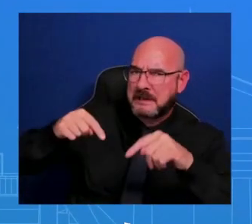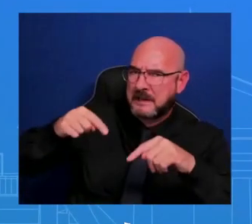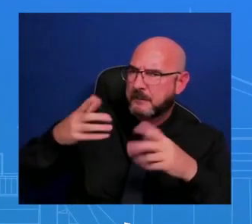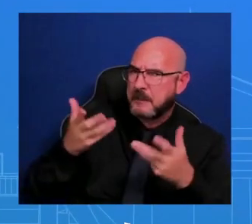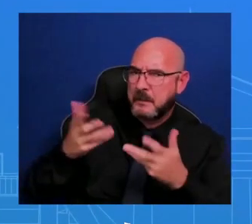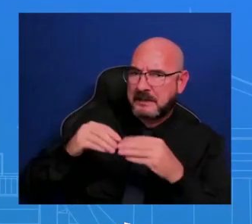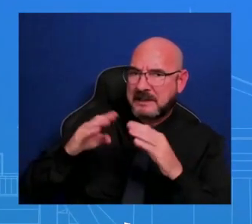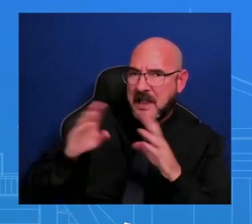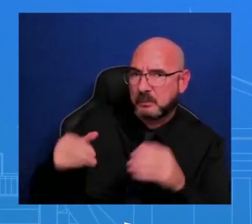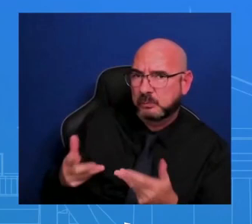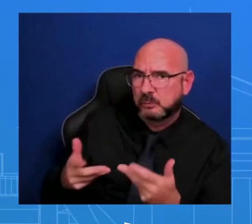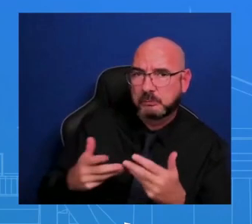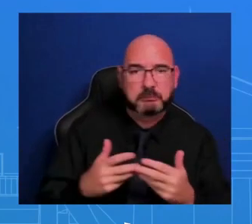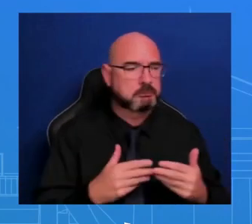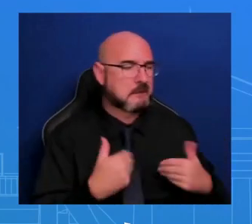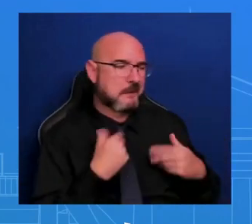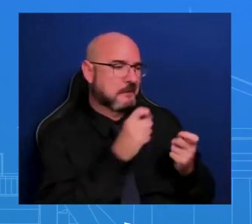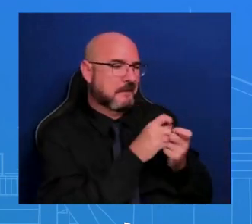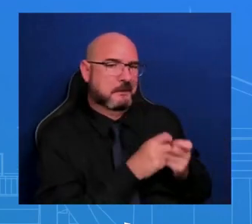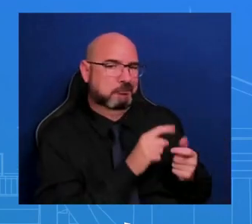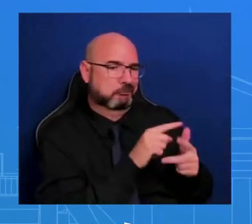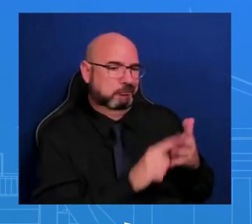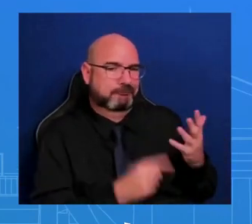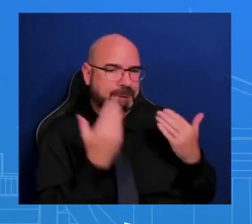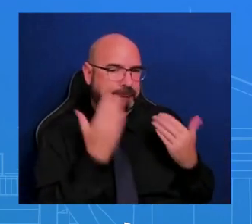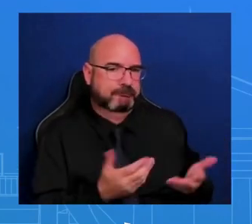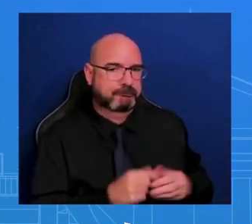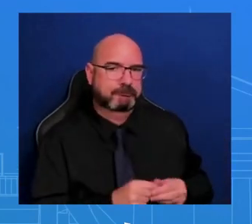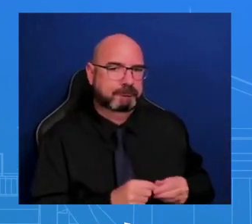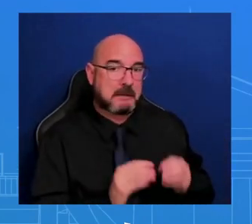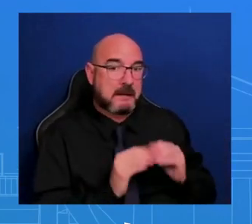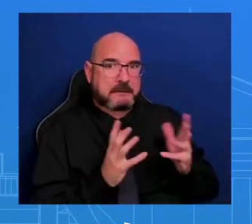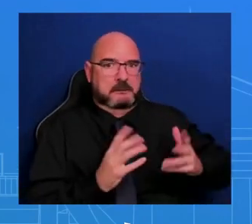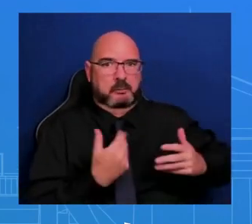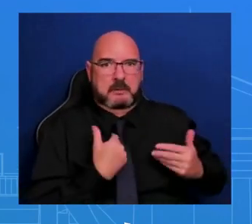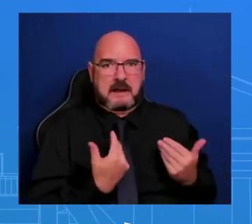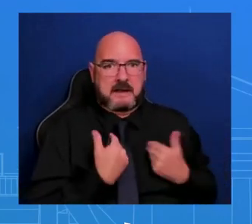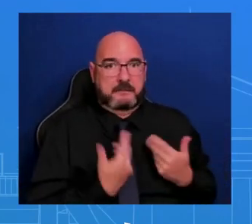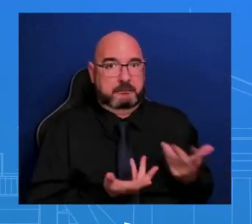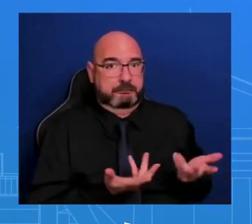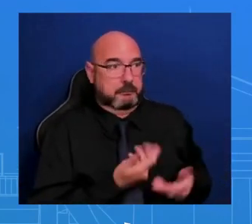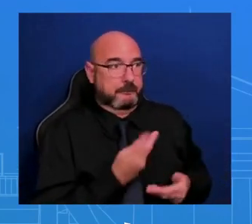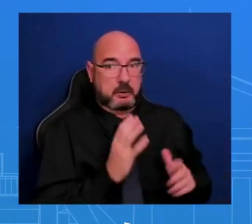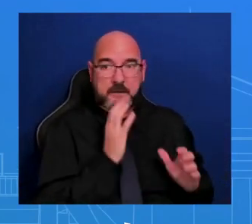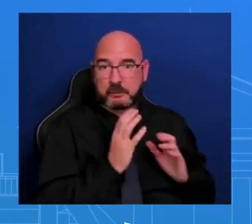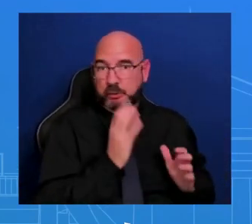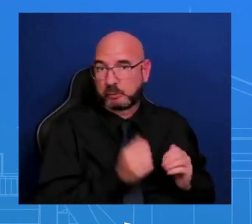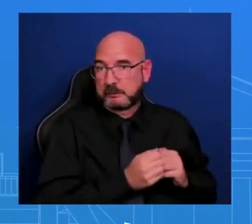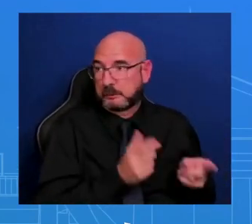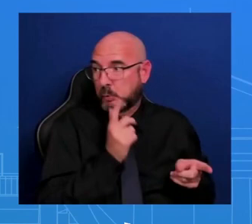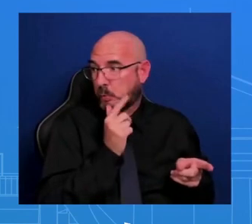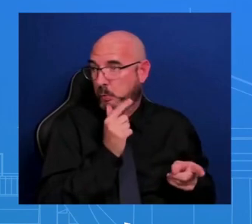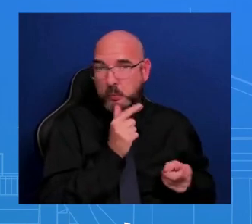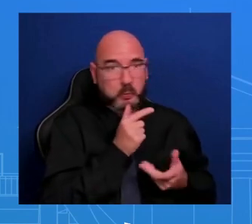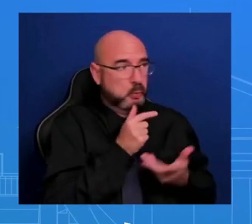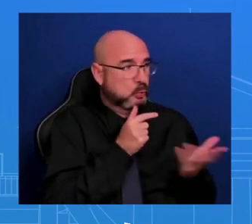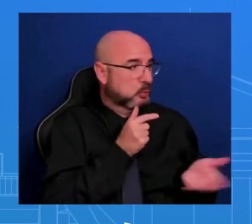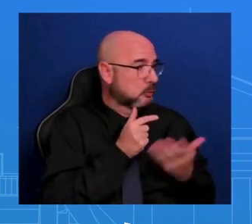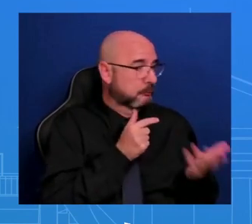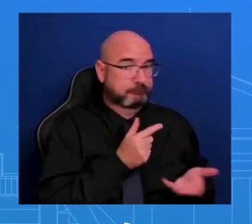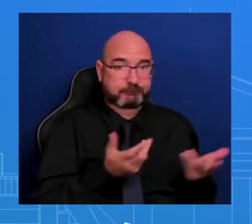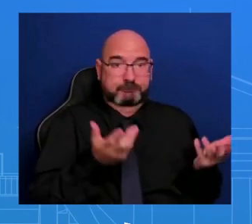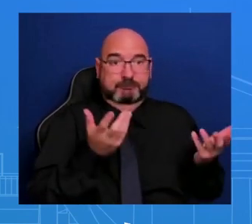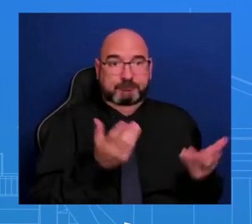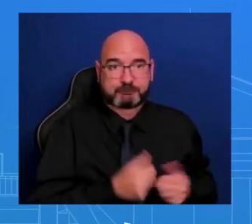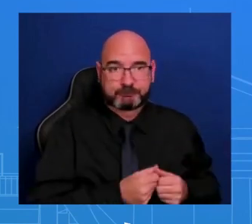we have had connection and conversations with them. I just don't have the specifics on who is talking to the families. Okay, Justin. Thanks,